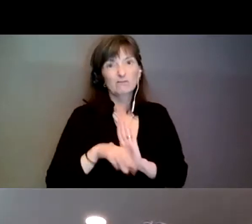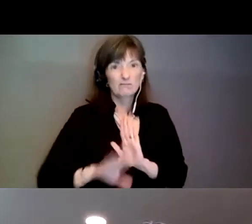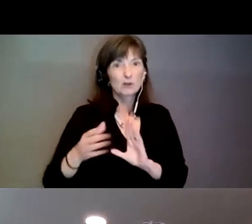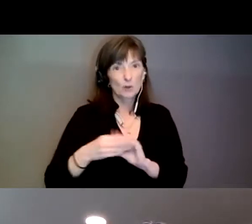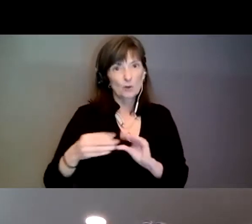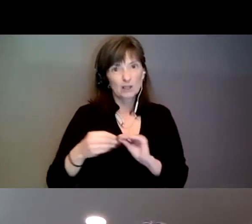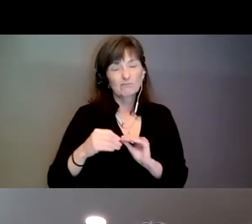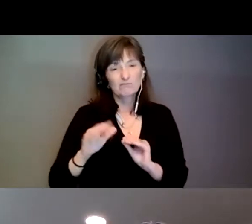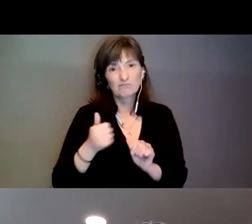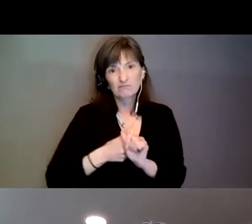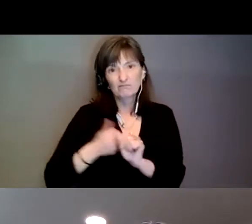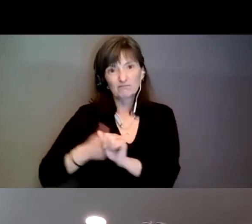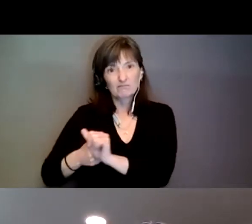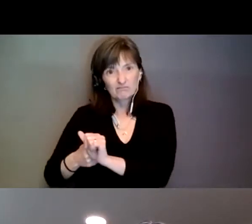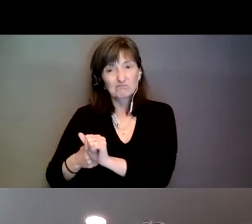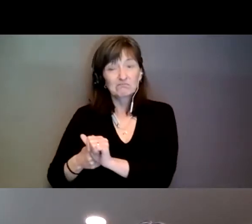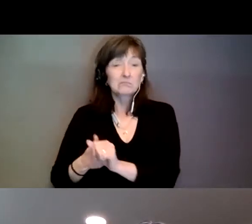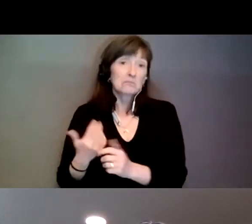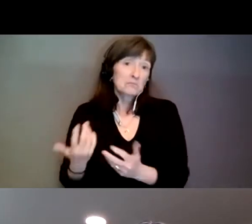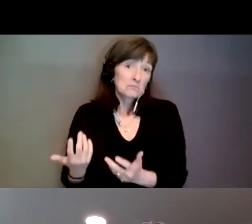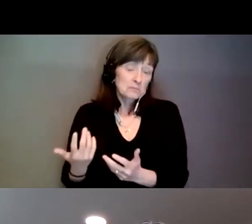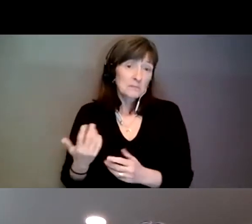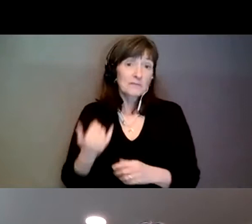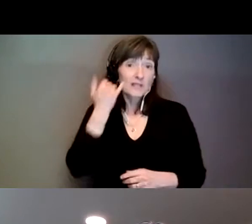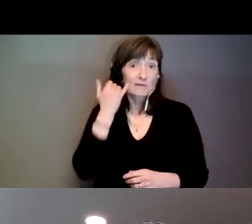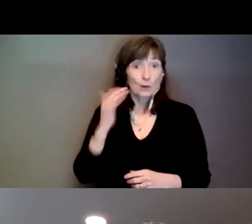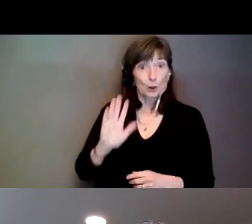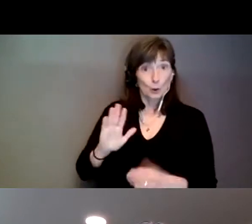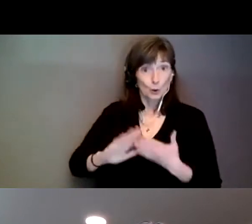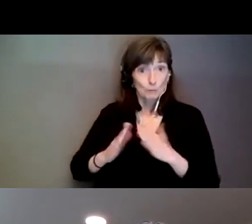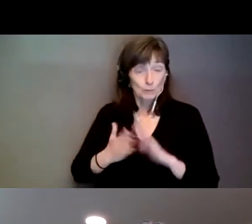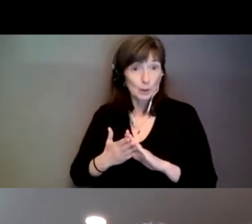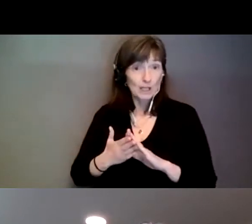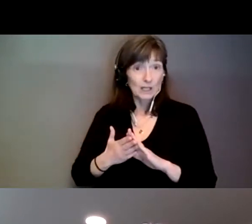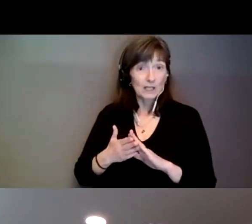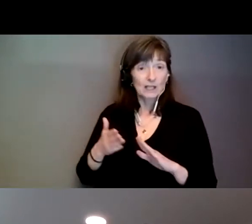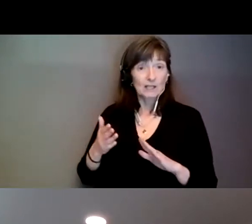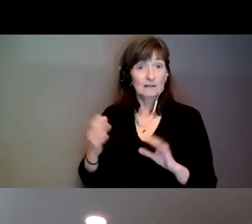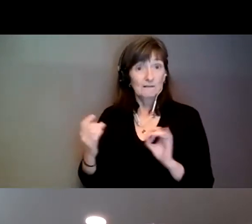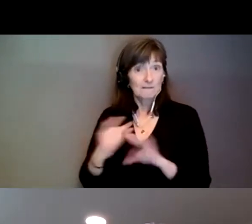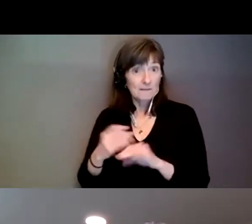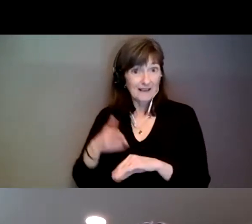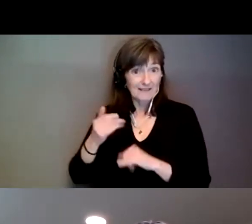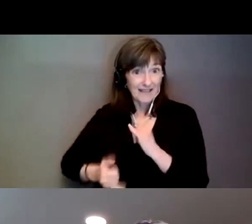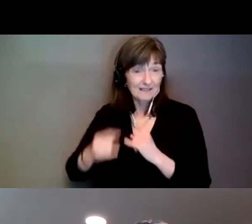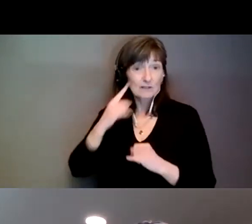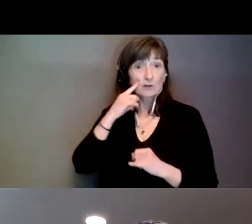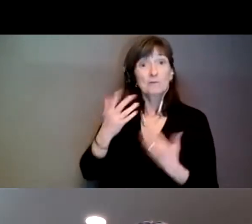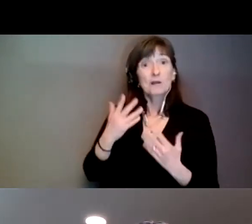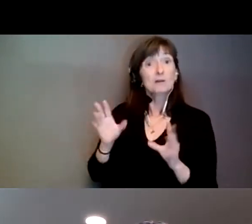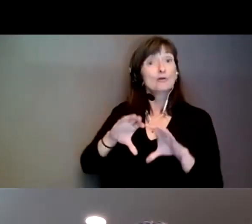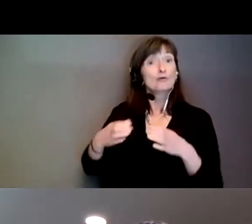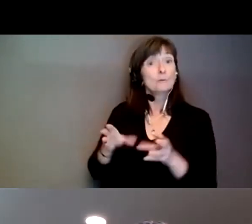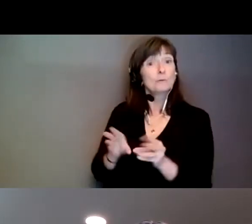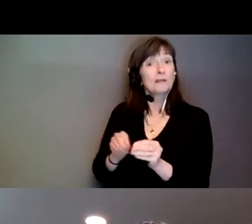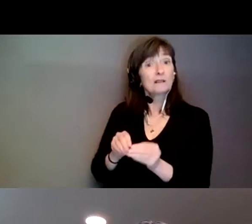so when you have room for your own community feedback session, maybe it's 45 minutes long,